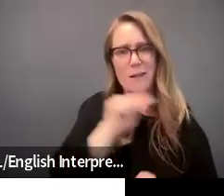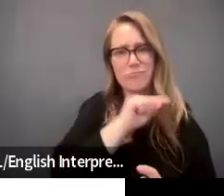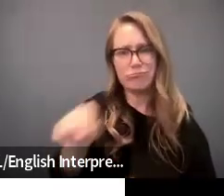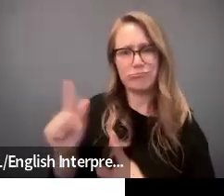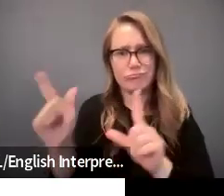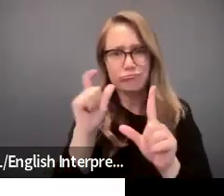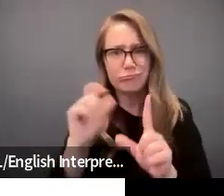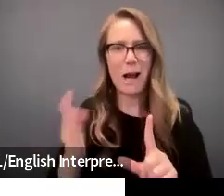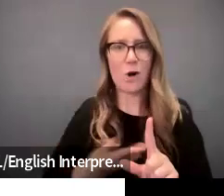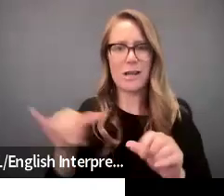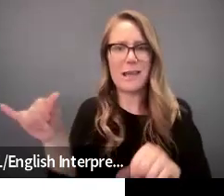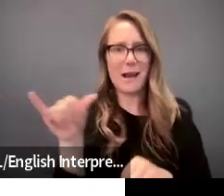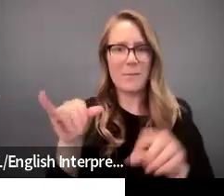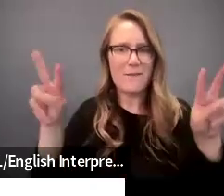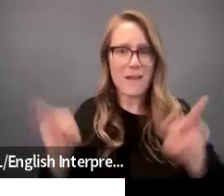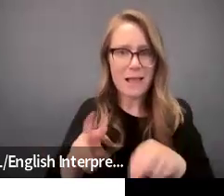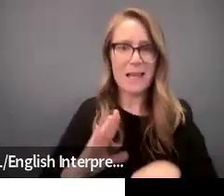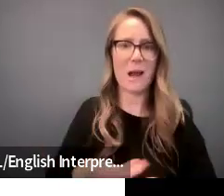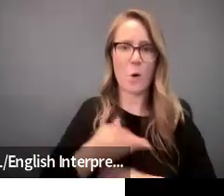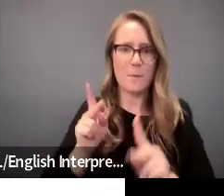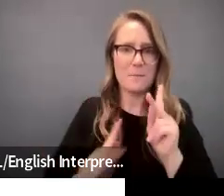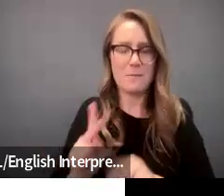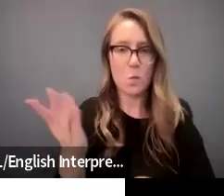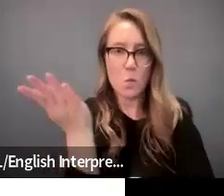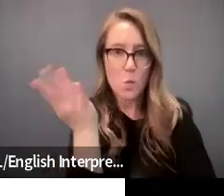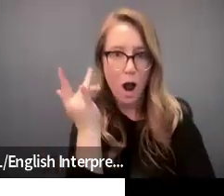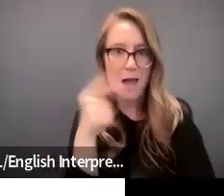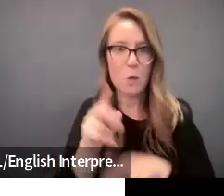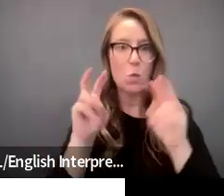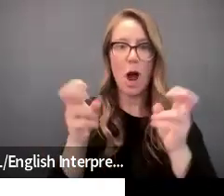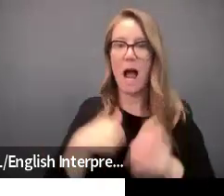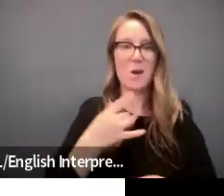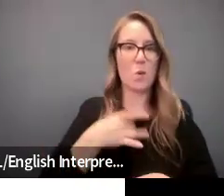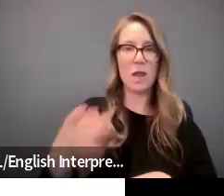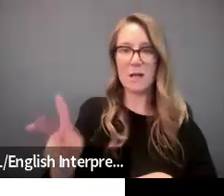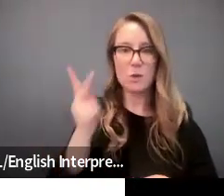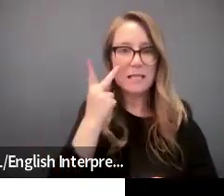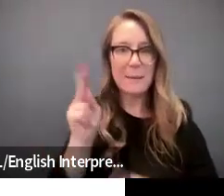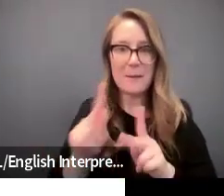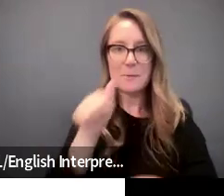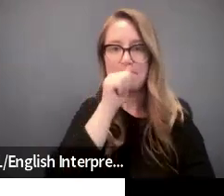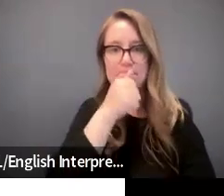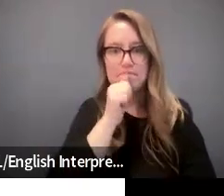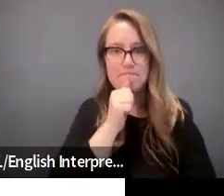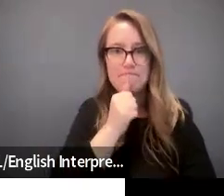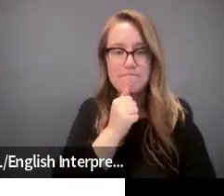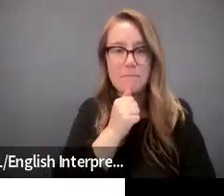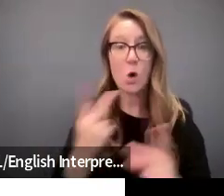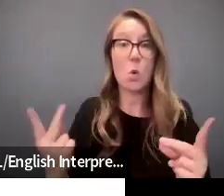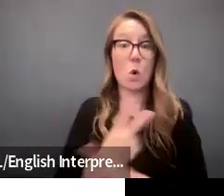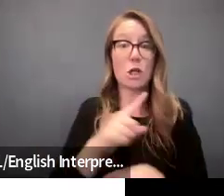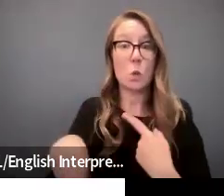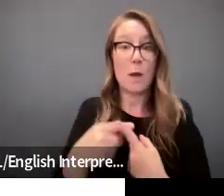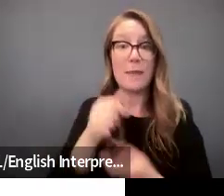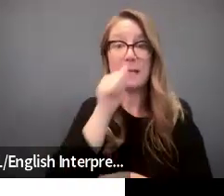our Yakima Valley and our people is his quote, "I don't like to see people suffer. And it's worse when they